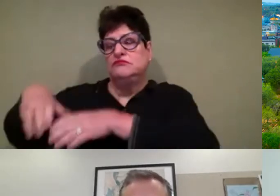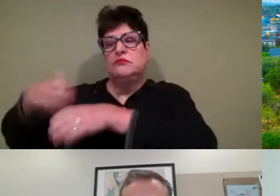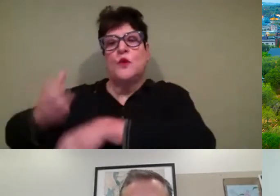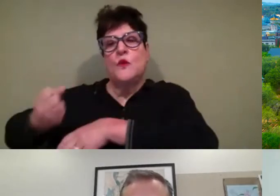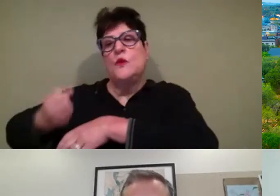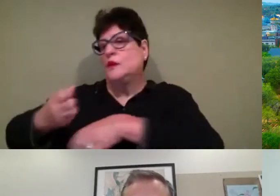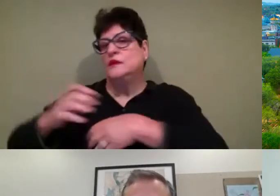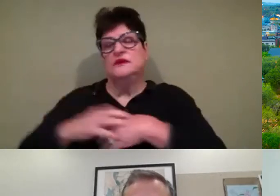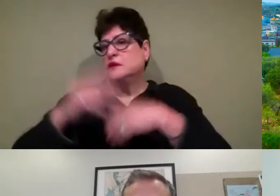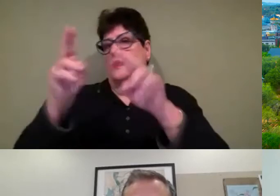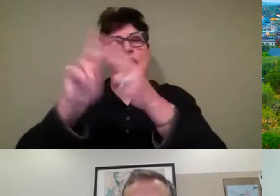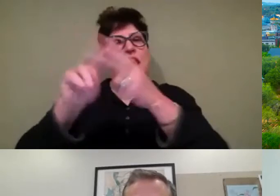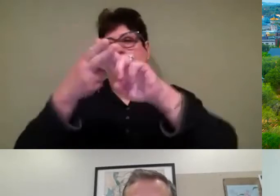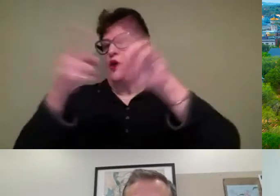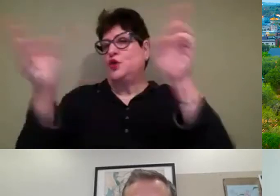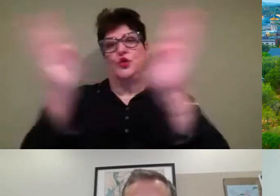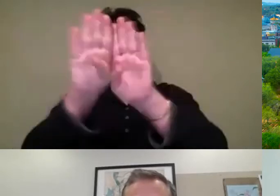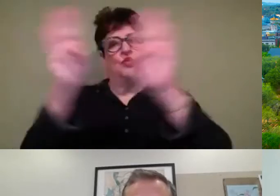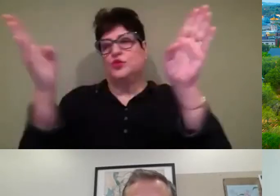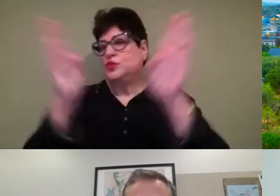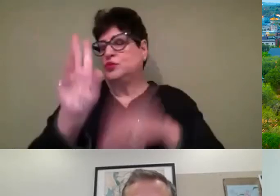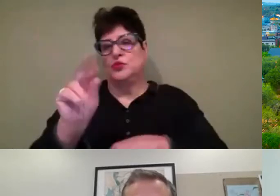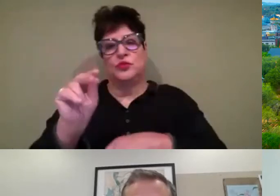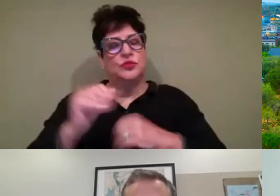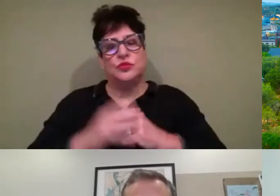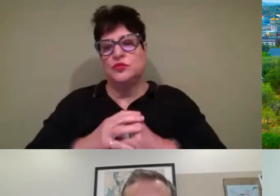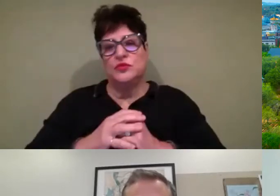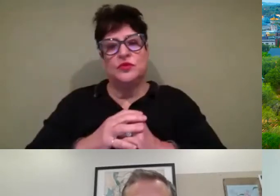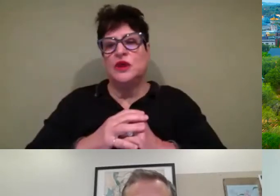We're in the process of finishing up